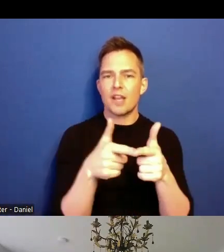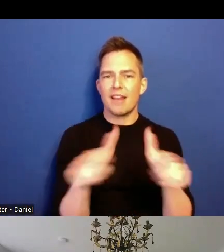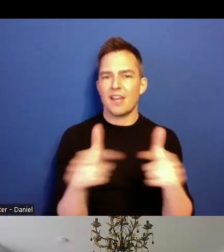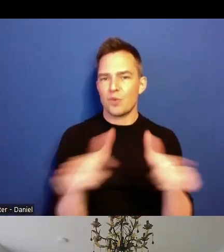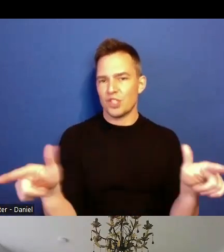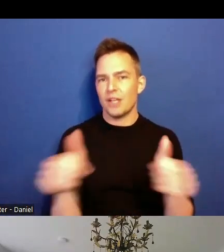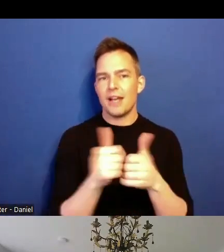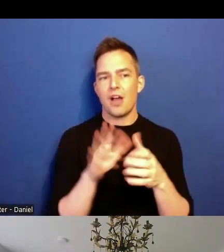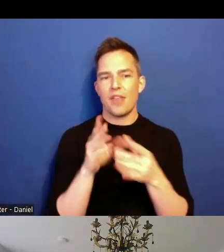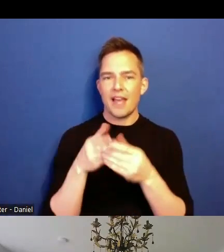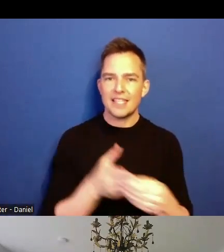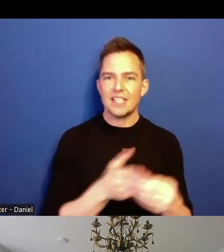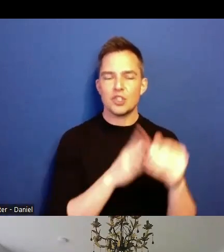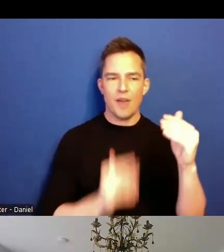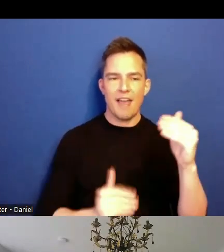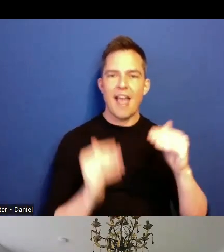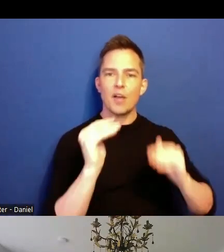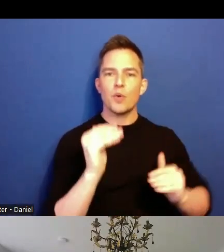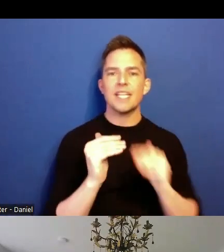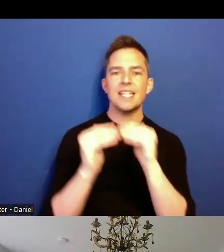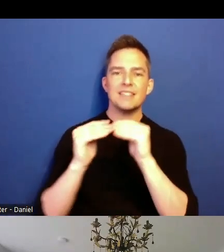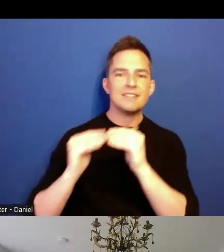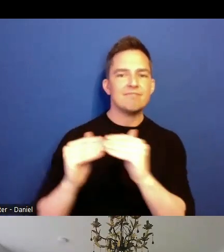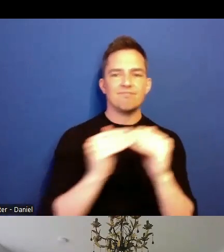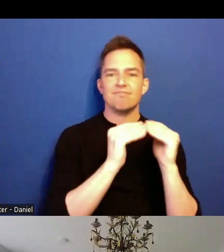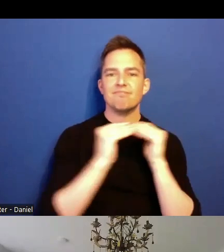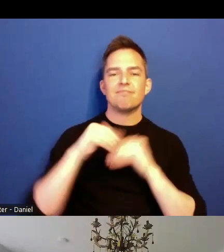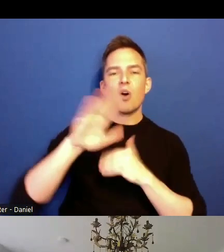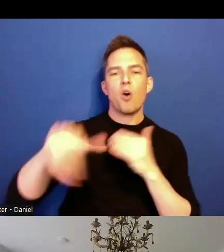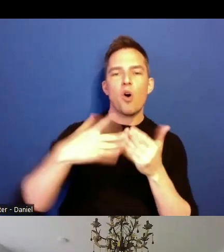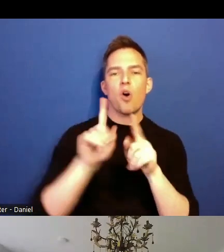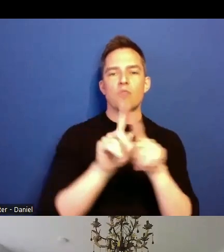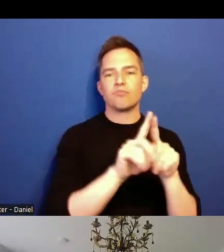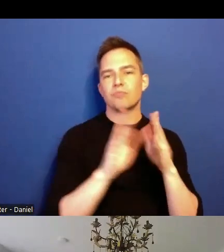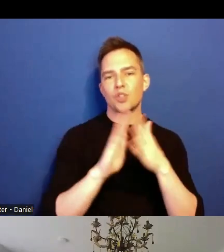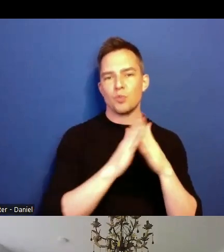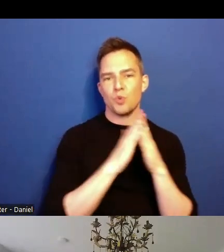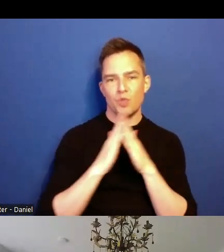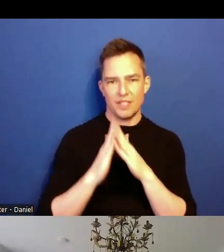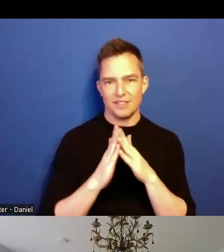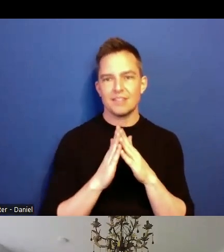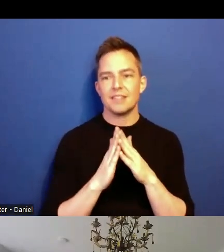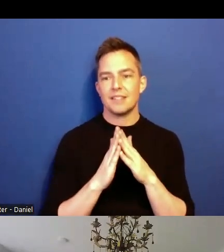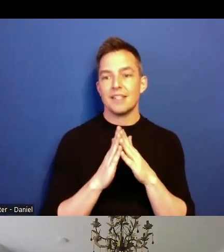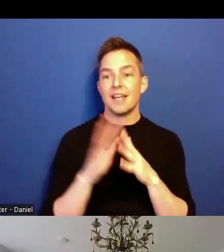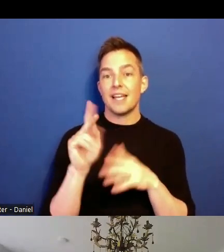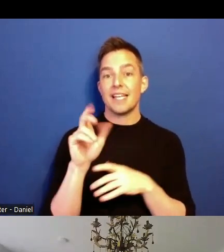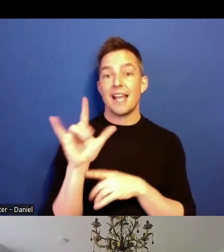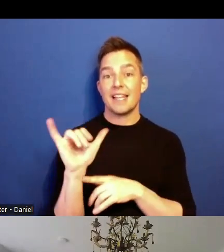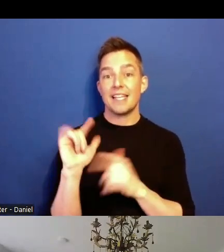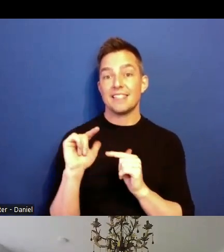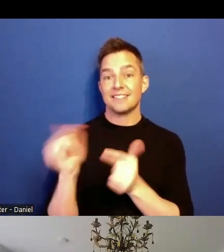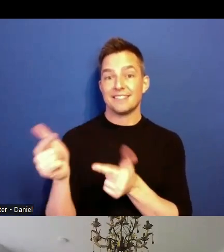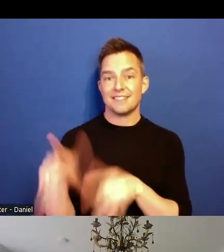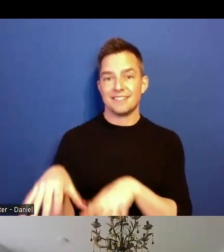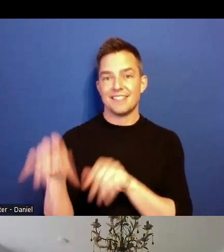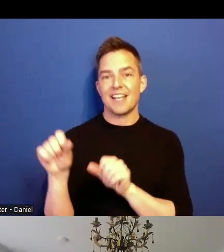how that leads toward equity across all communities. And with that, Kelly, I will turn this back to